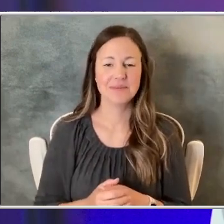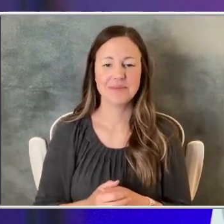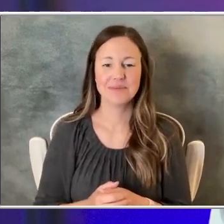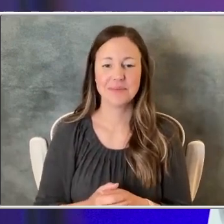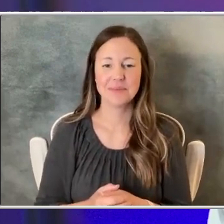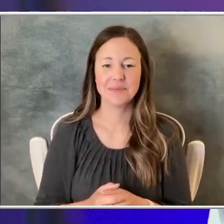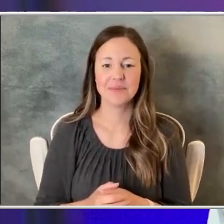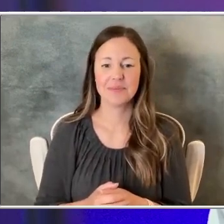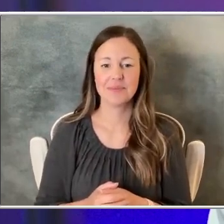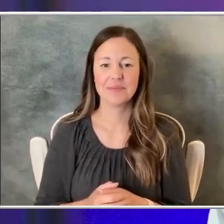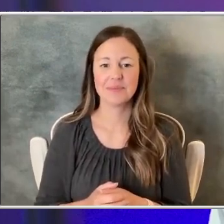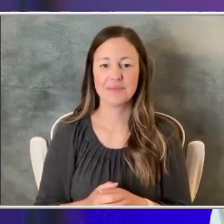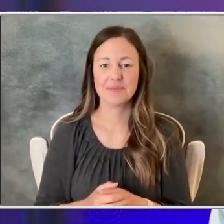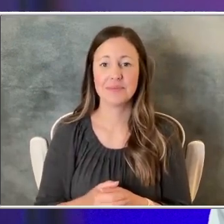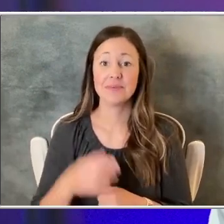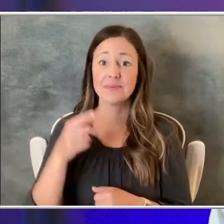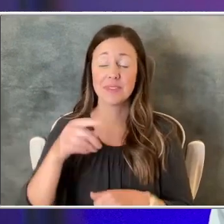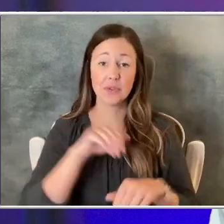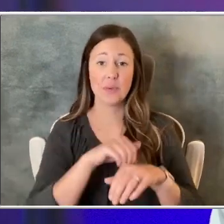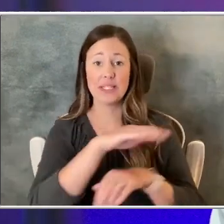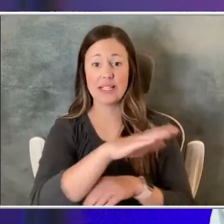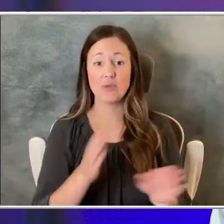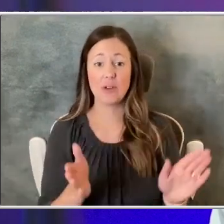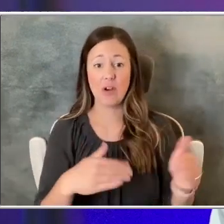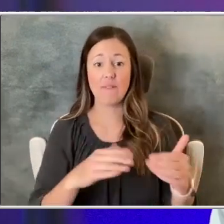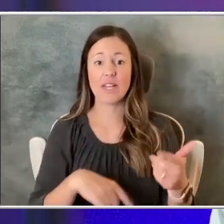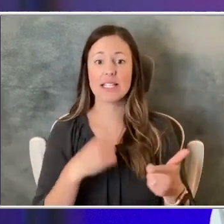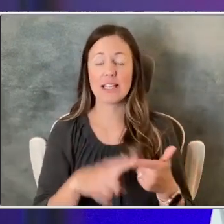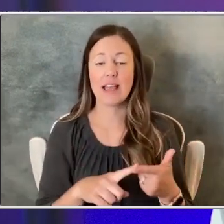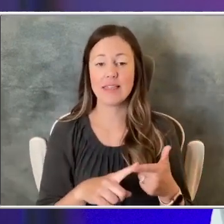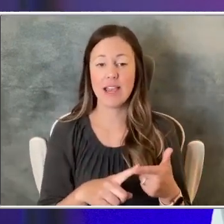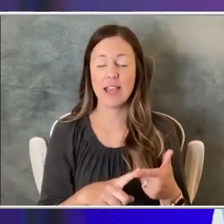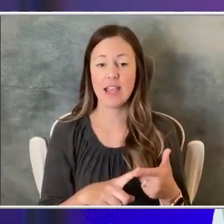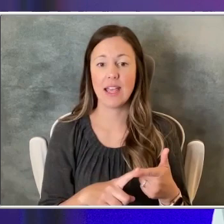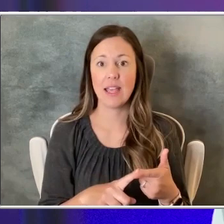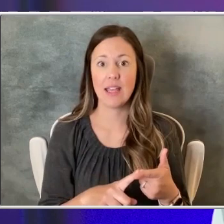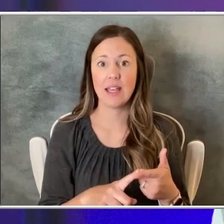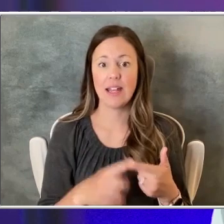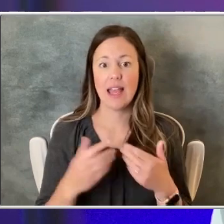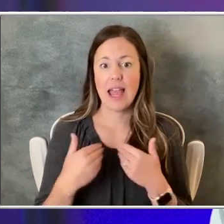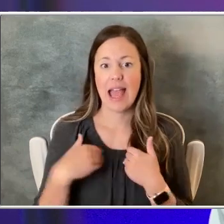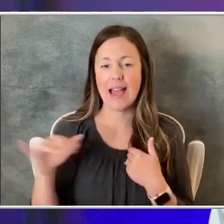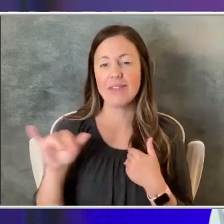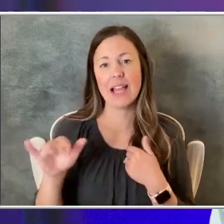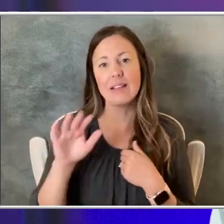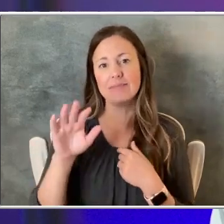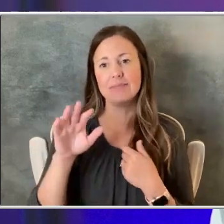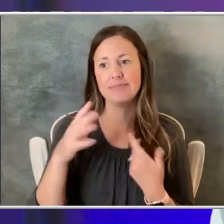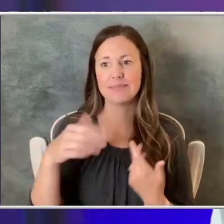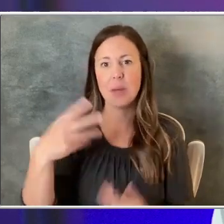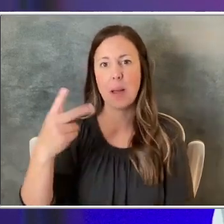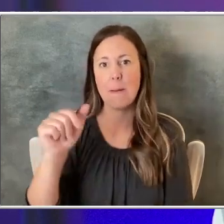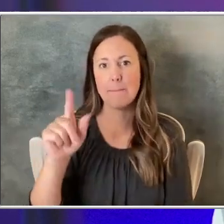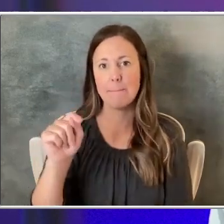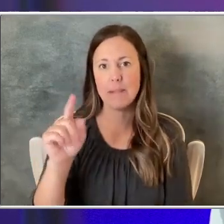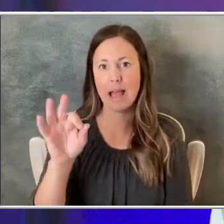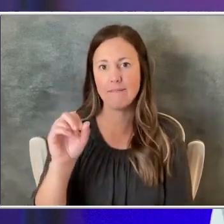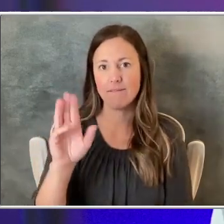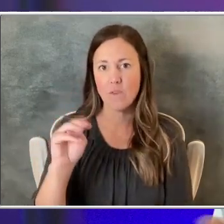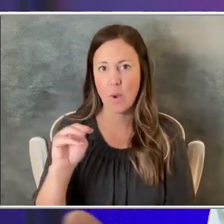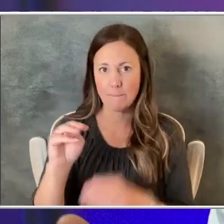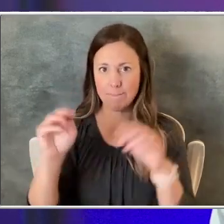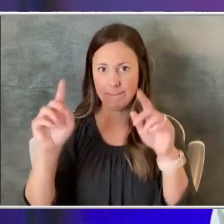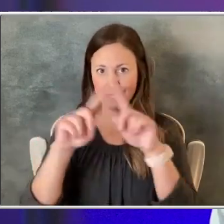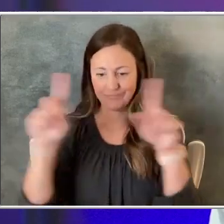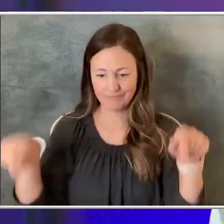to an office, and then it comes in through a platform that allows us to prioritize these reads, because obviously